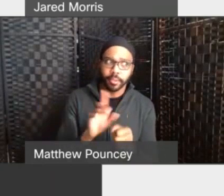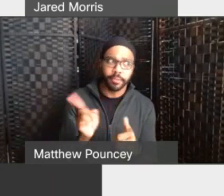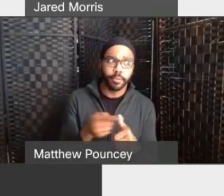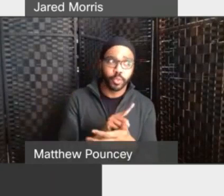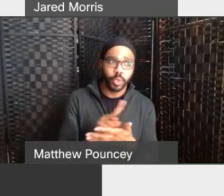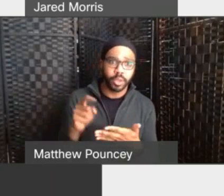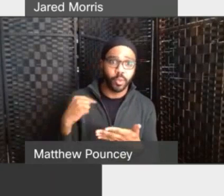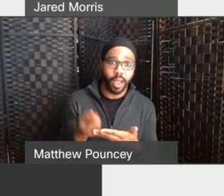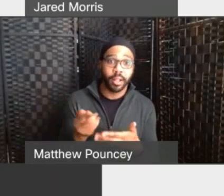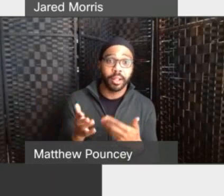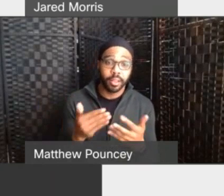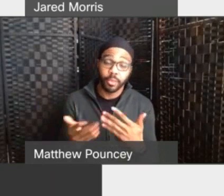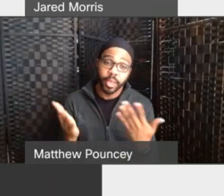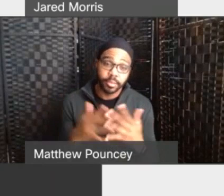anyway.